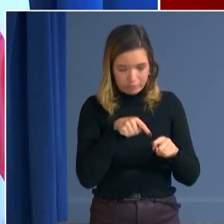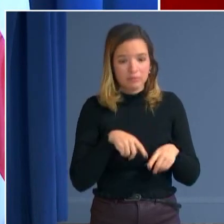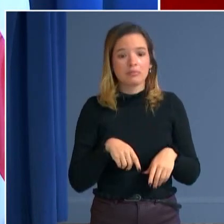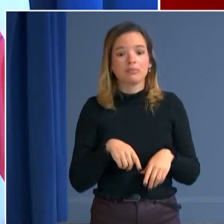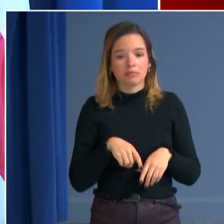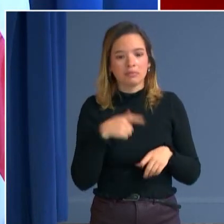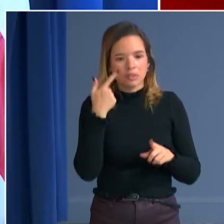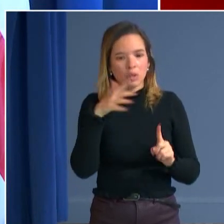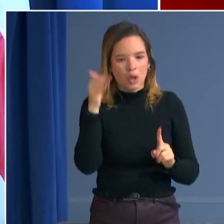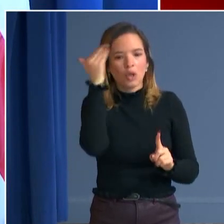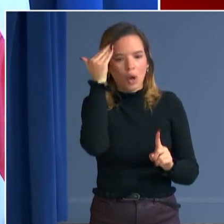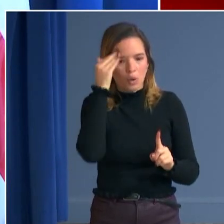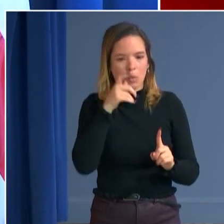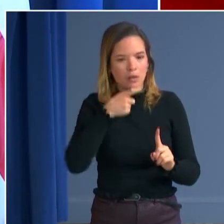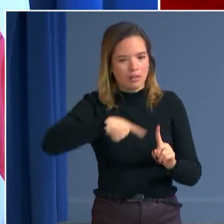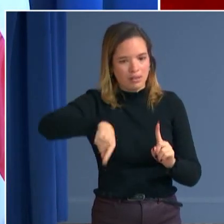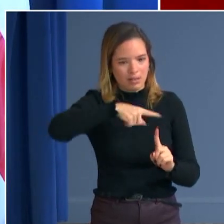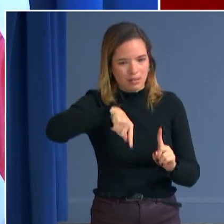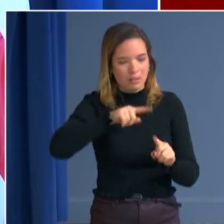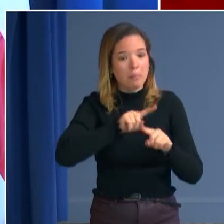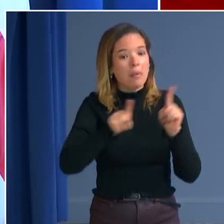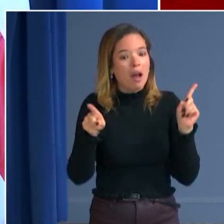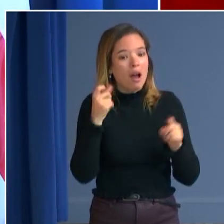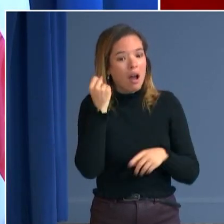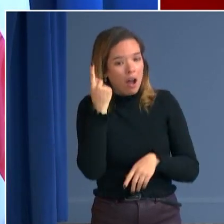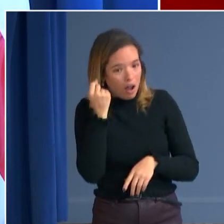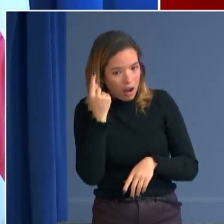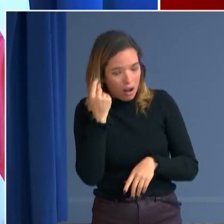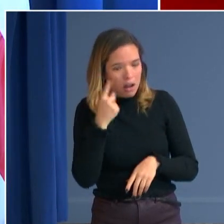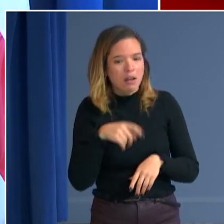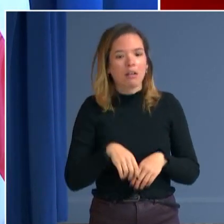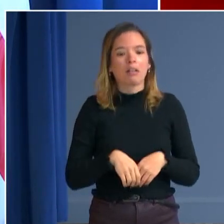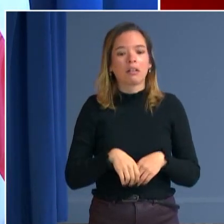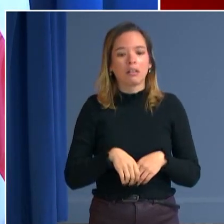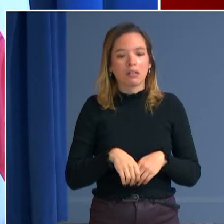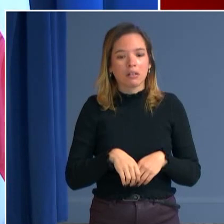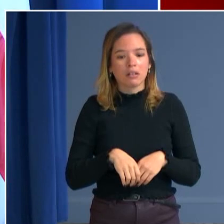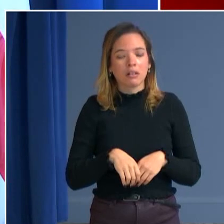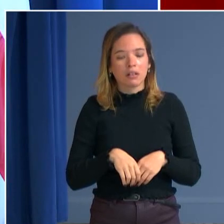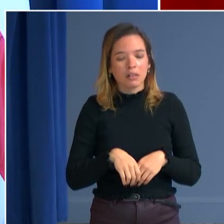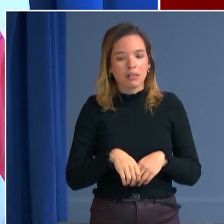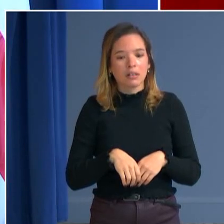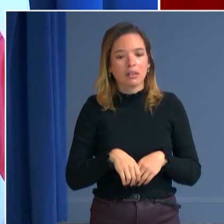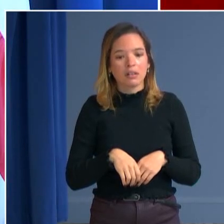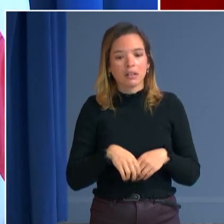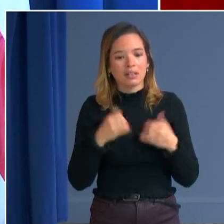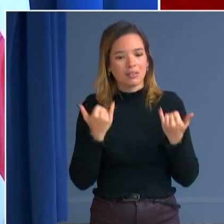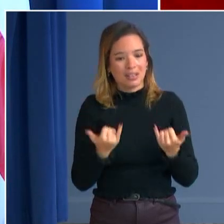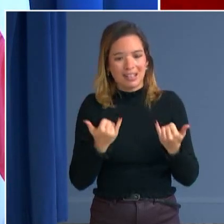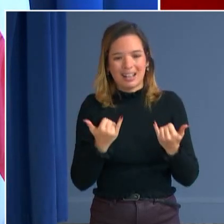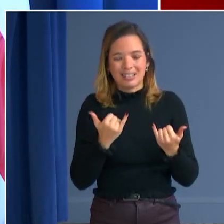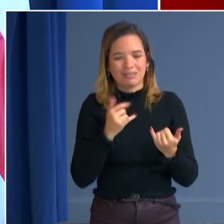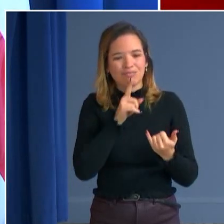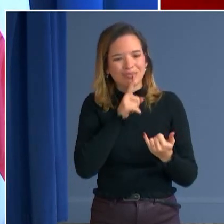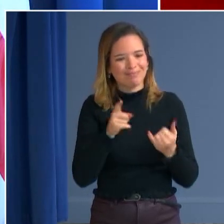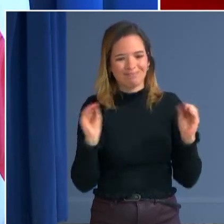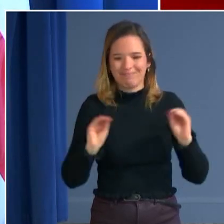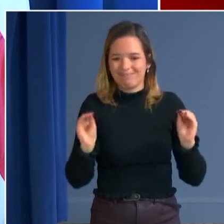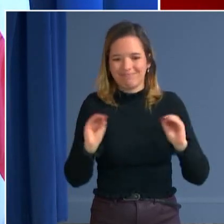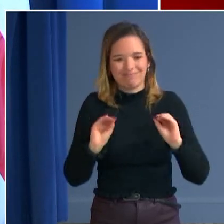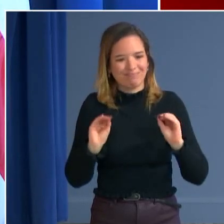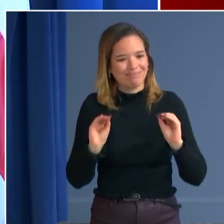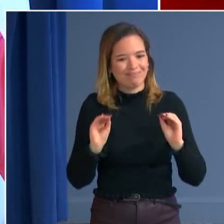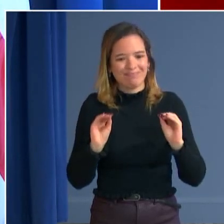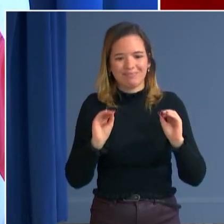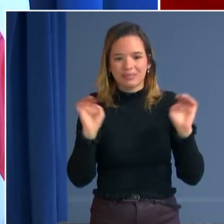things that evolve as a result of the investigation, but right now it does not appear to be an immediate public threat where we are setting up,